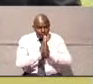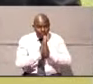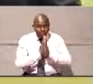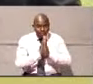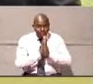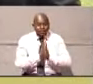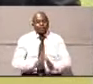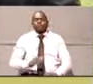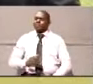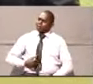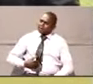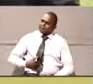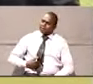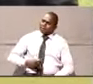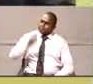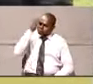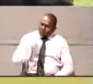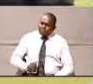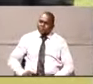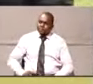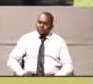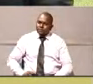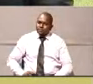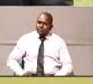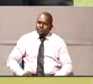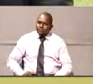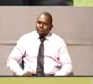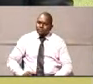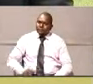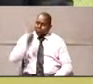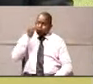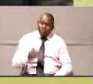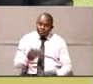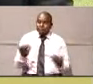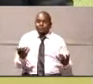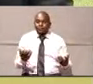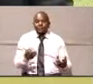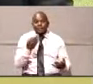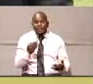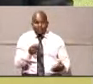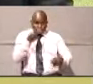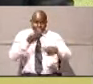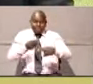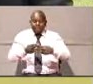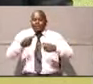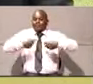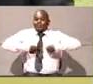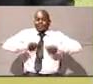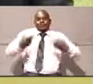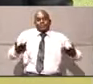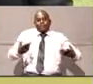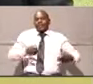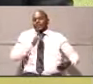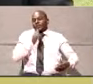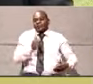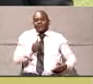Why? Isn't that now against the will of somebody? What will? Because if you nominate me, and you don't